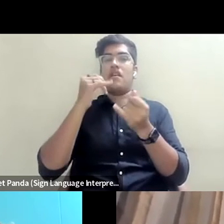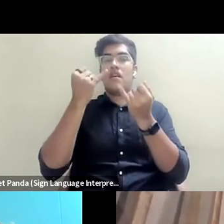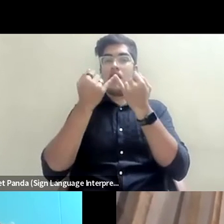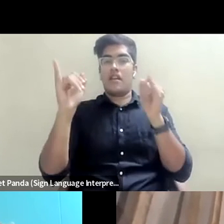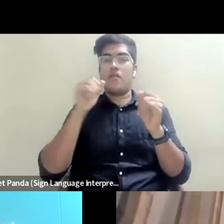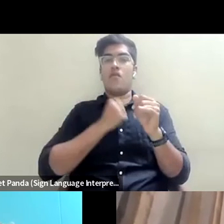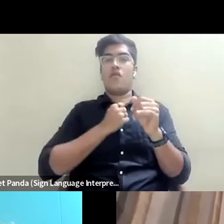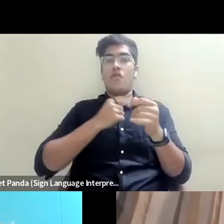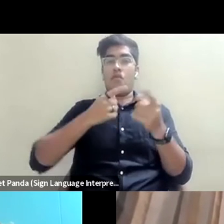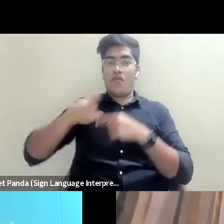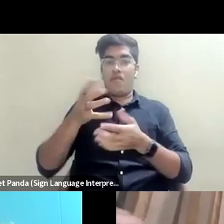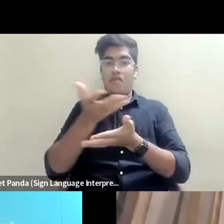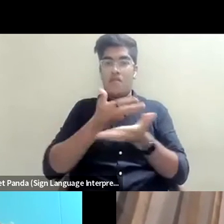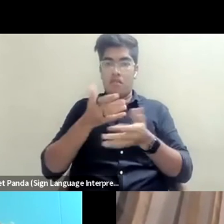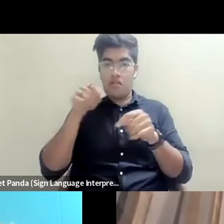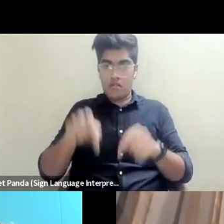is more than symbolic.